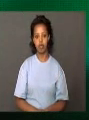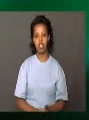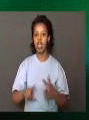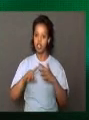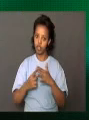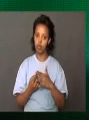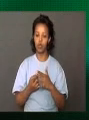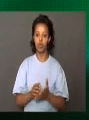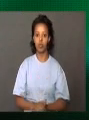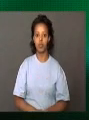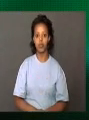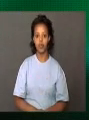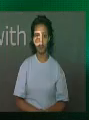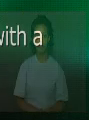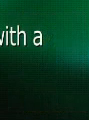Begin.